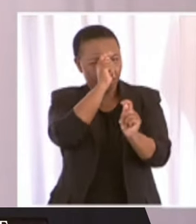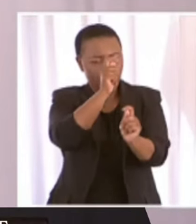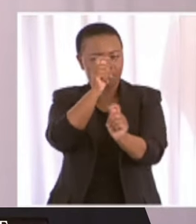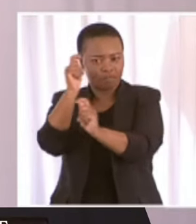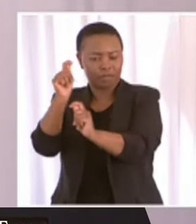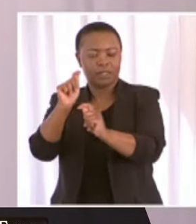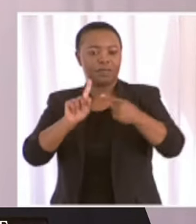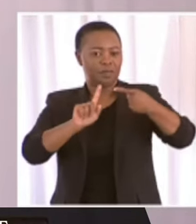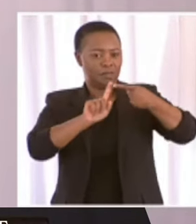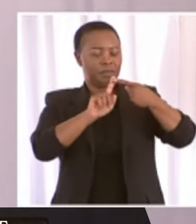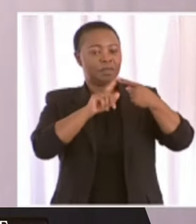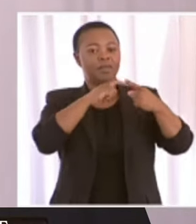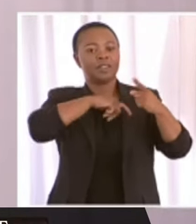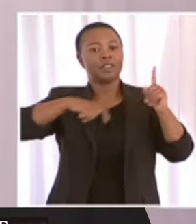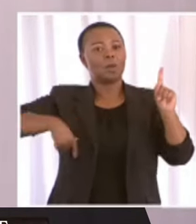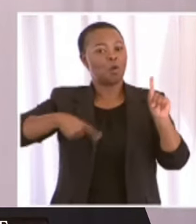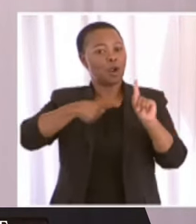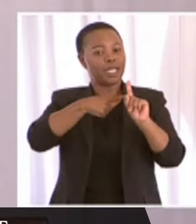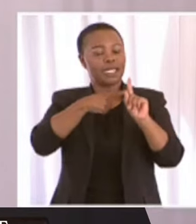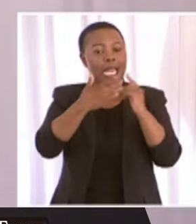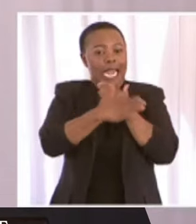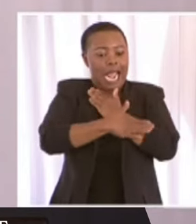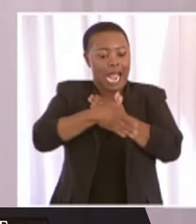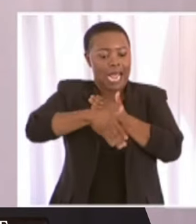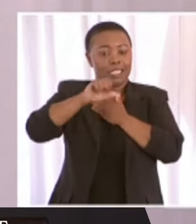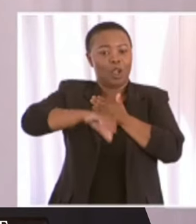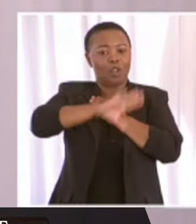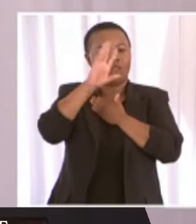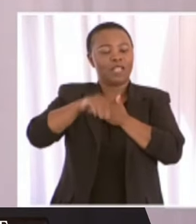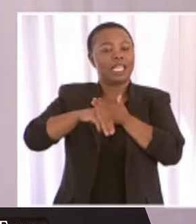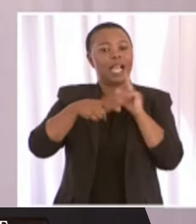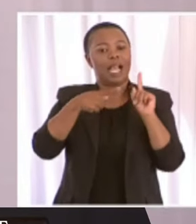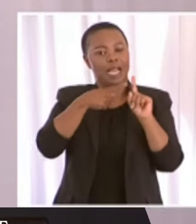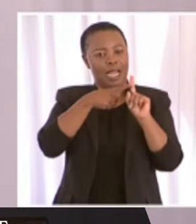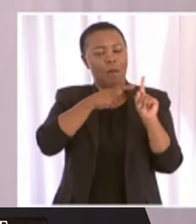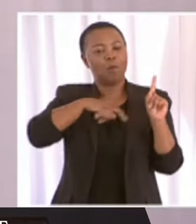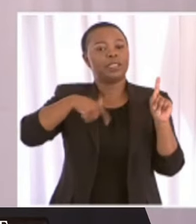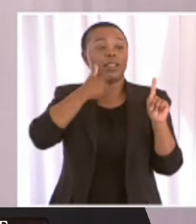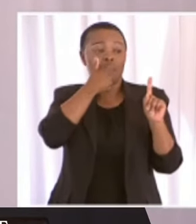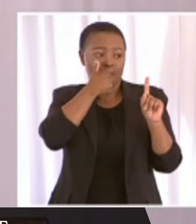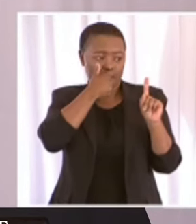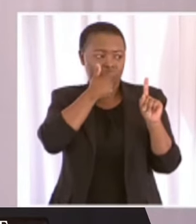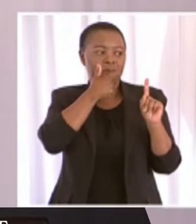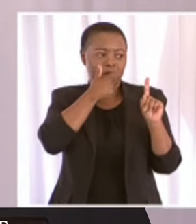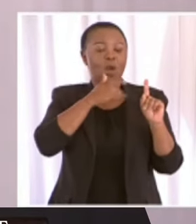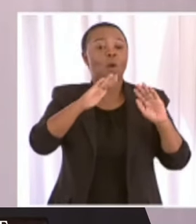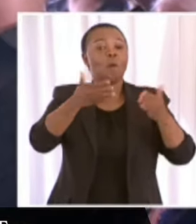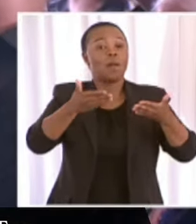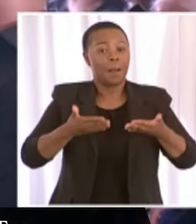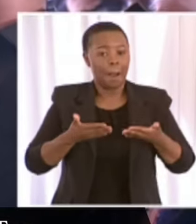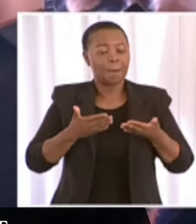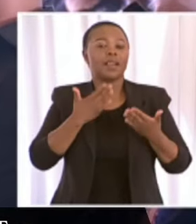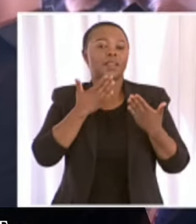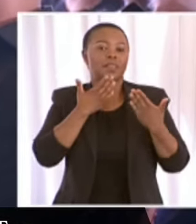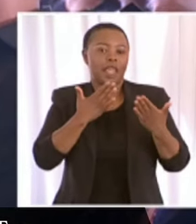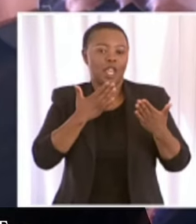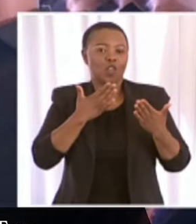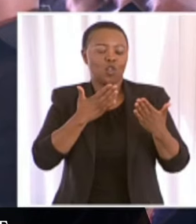our president of the country, President Cyril Ramaphosa. Welcome, President. Thank you very much for being here